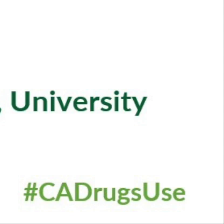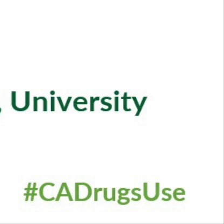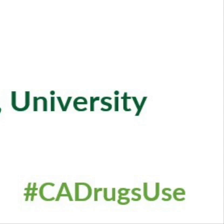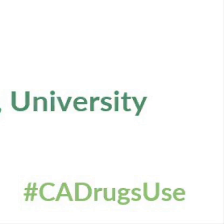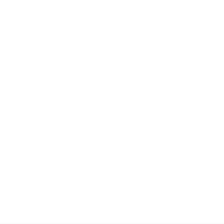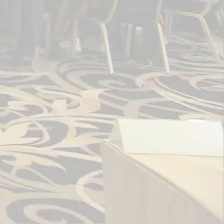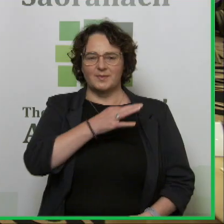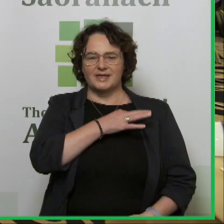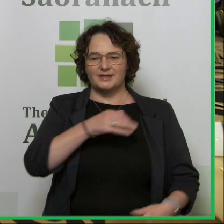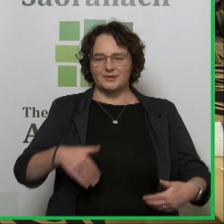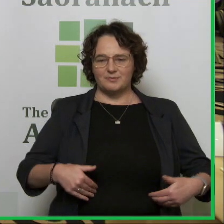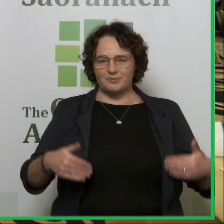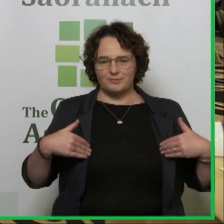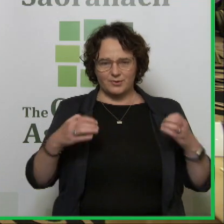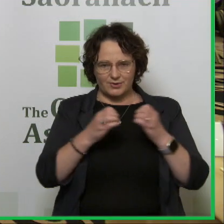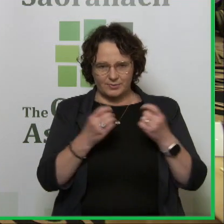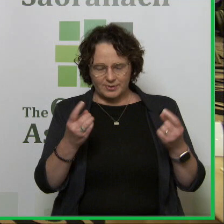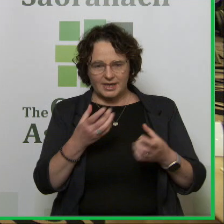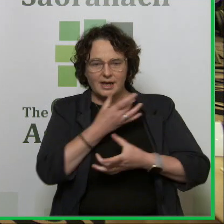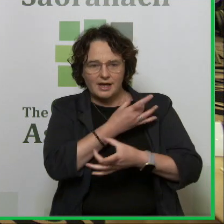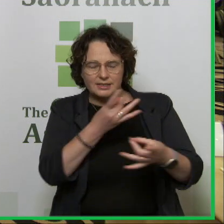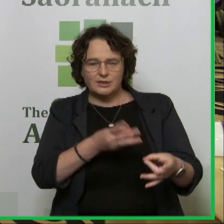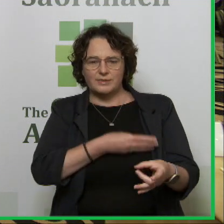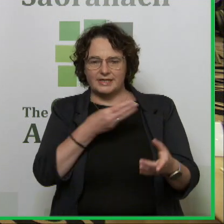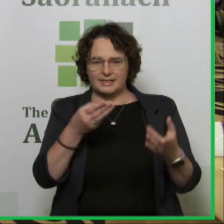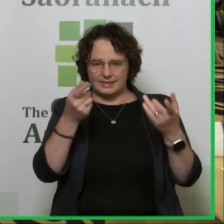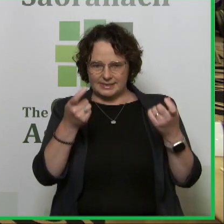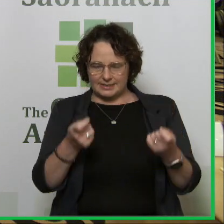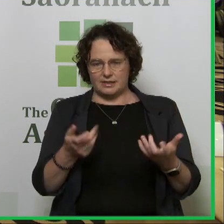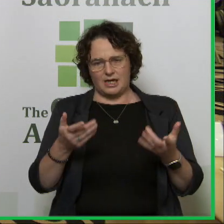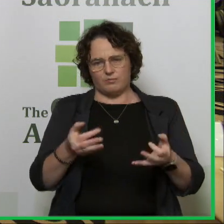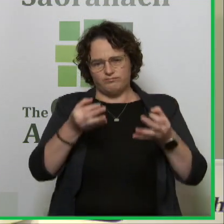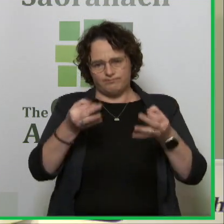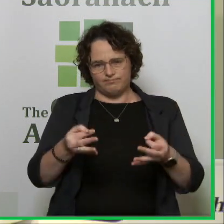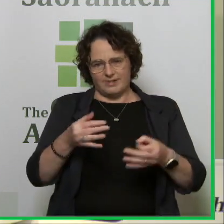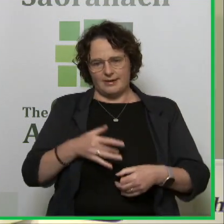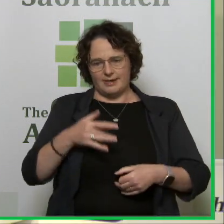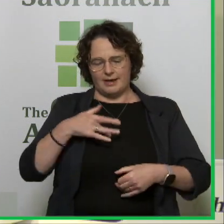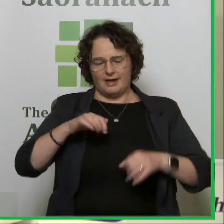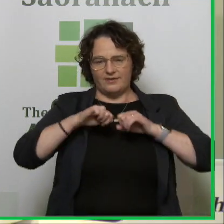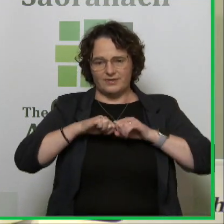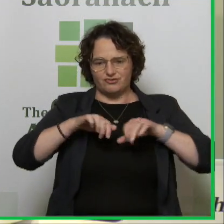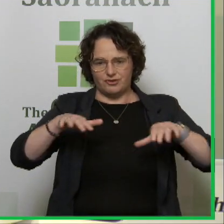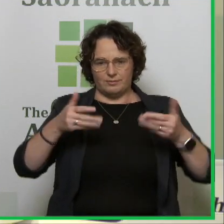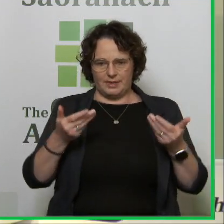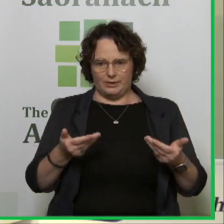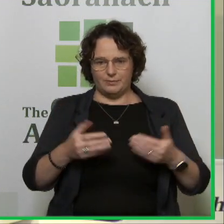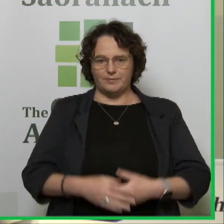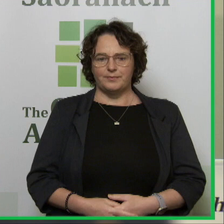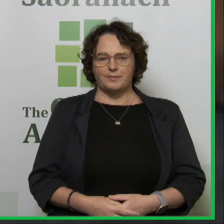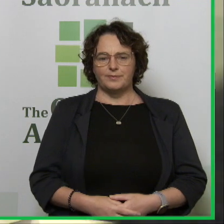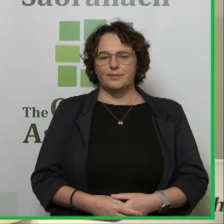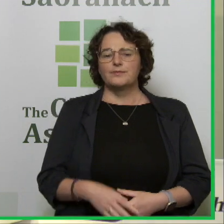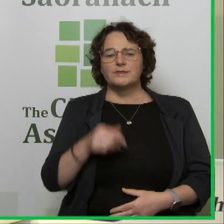Good morning, everybody, and can I ask everybody please take your seats at our table. We're now formally live in our live stream. Following on from